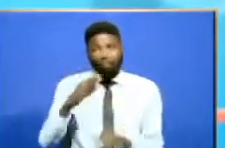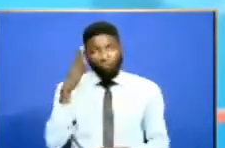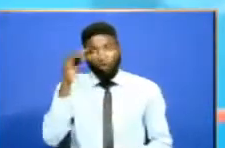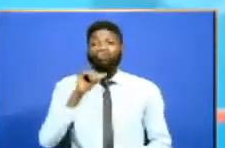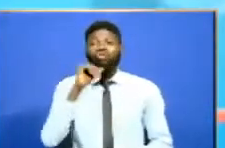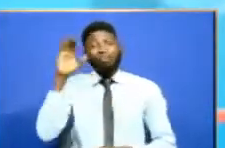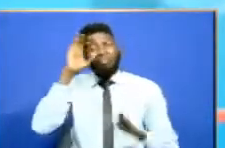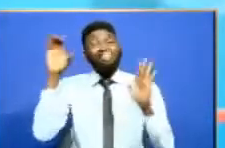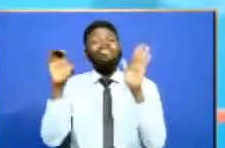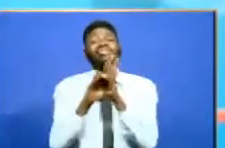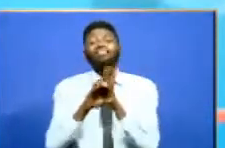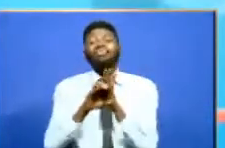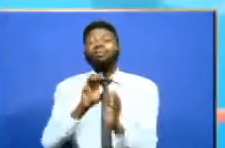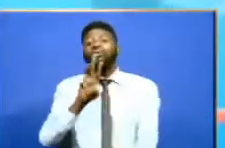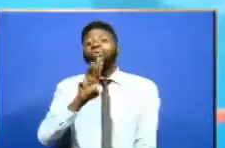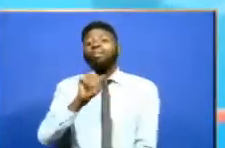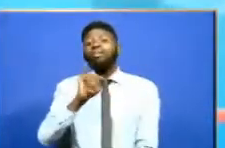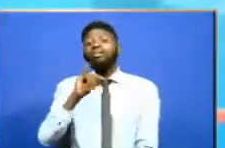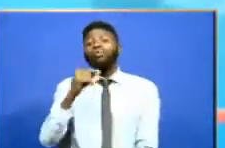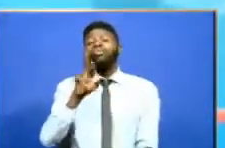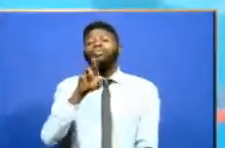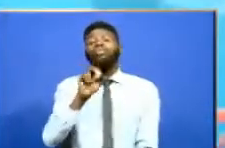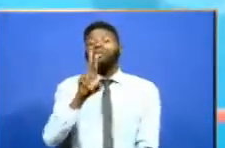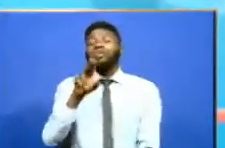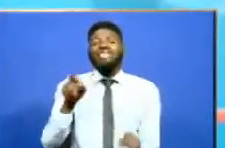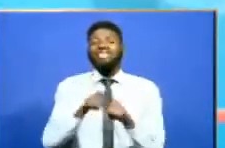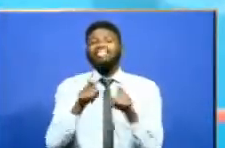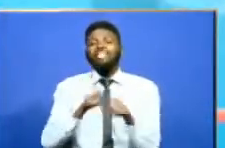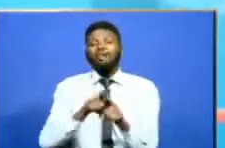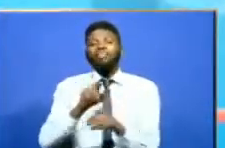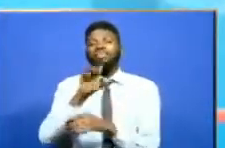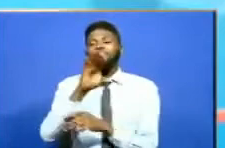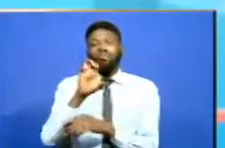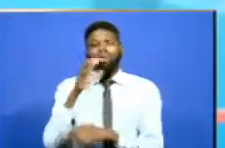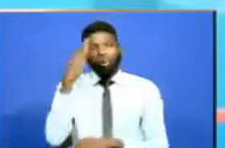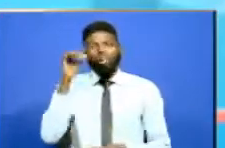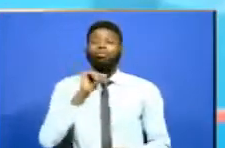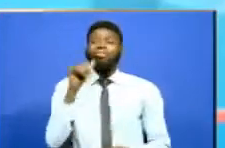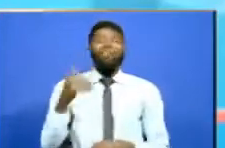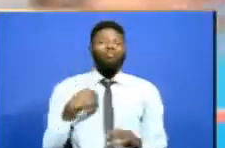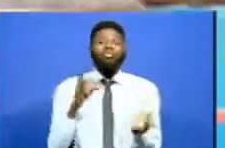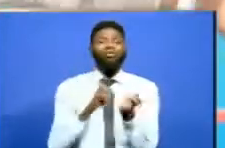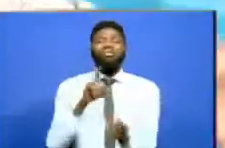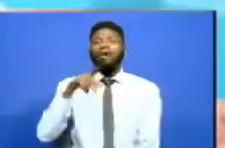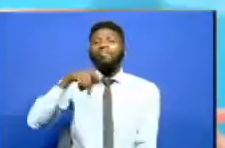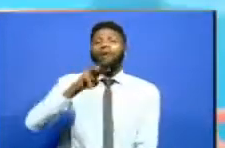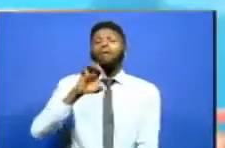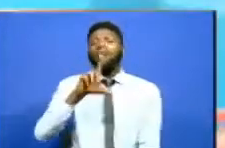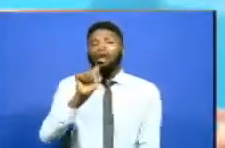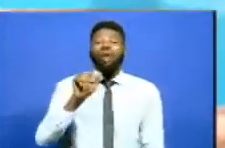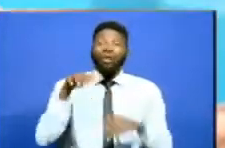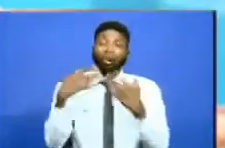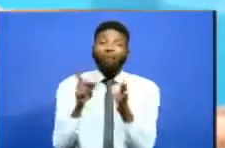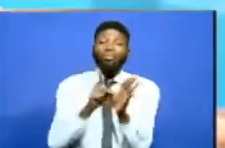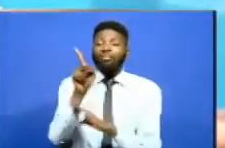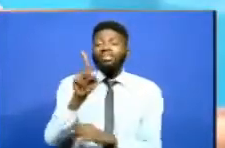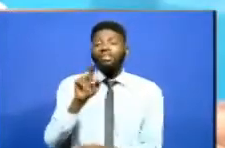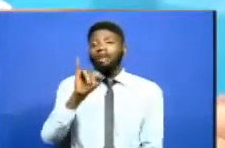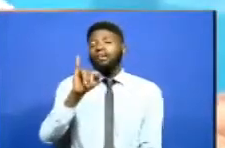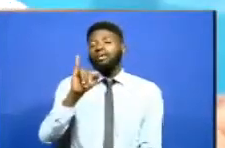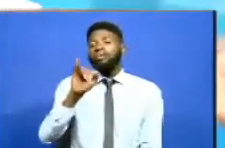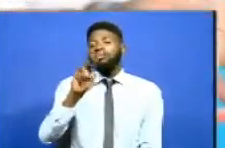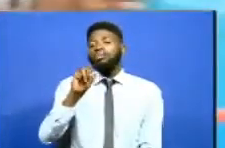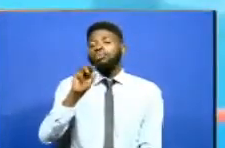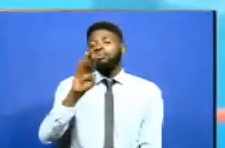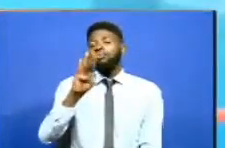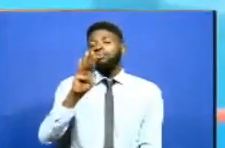executive to give our children as an example? Why don't we get a Dr. Pamela Odhiambo? Why don't we get a Professor Imboga, who was the other day